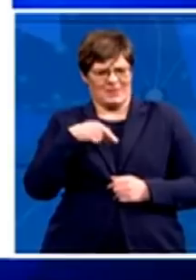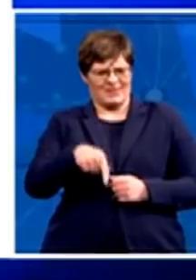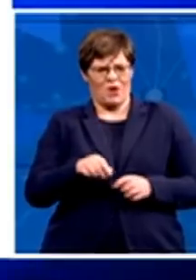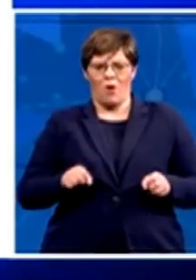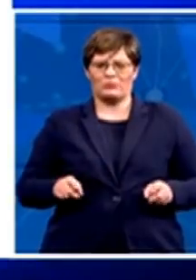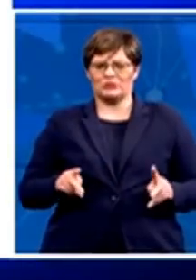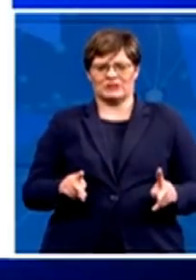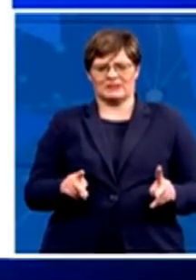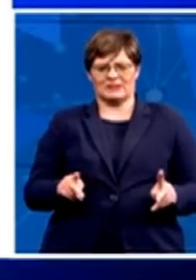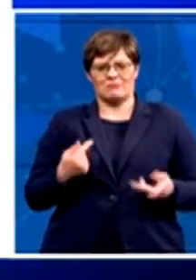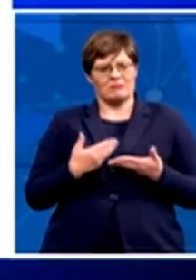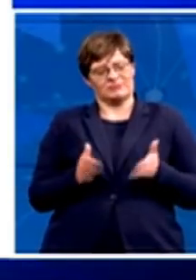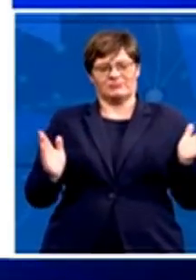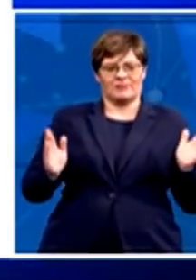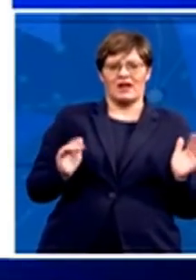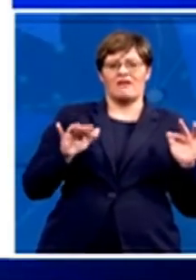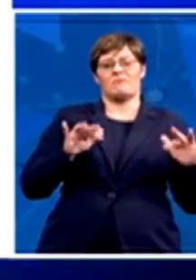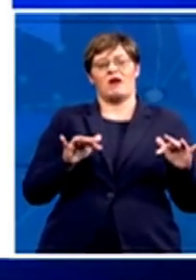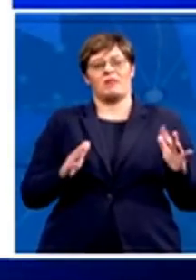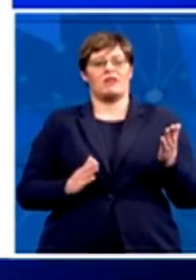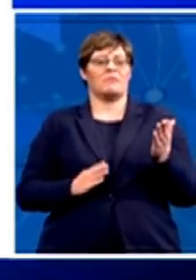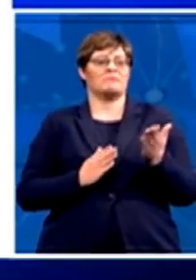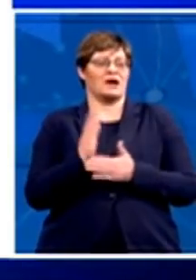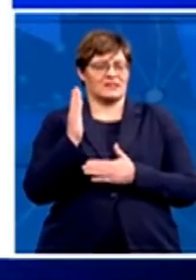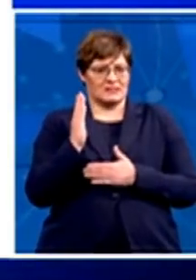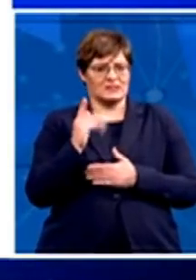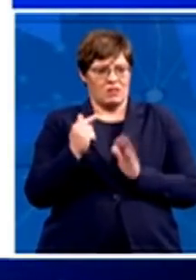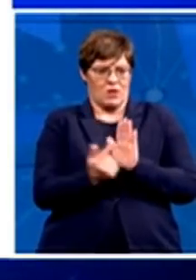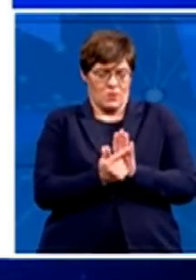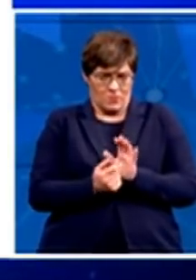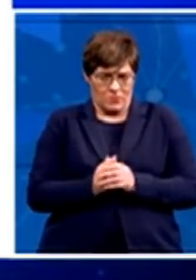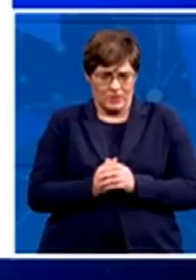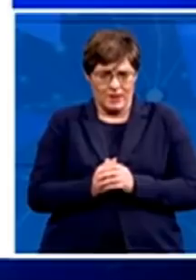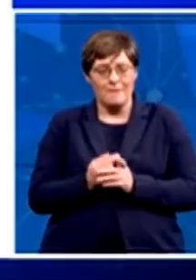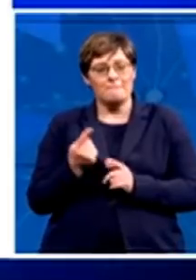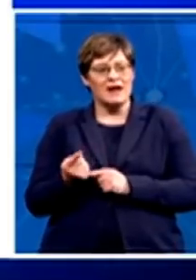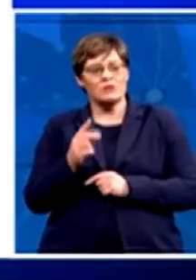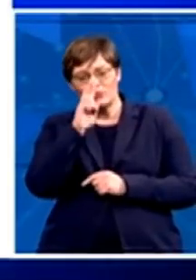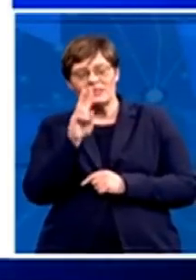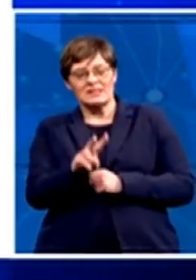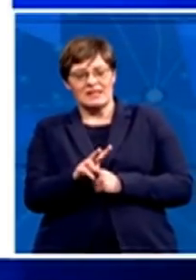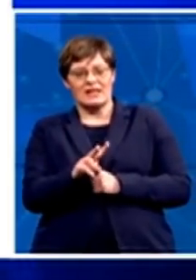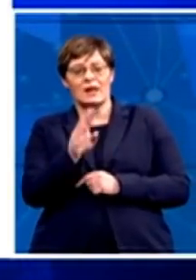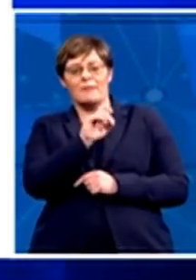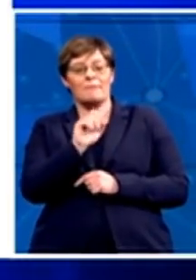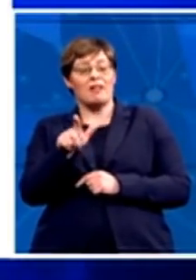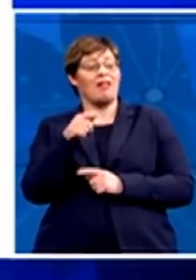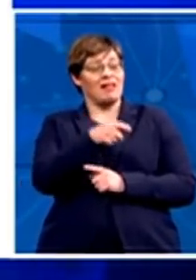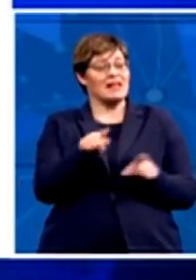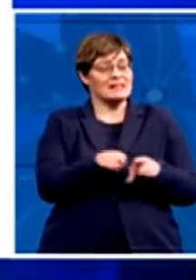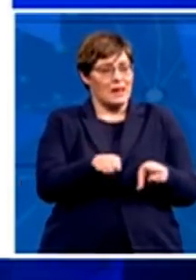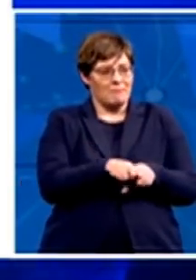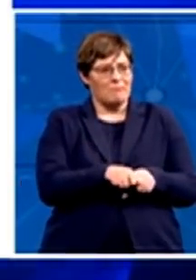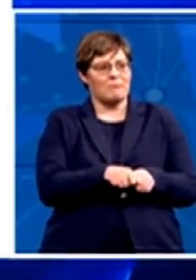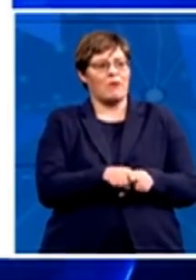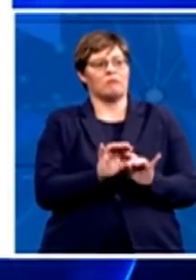passes such a law. But one can already see that a bill of that nature is going to draw extensive public